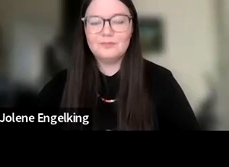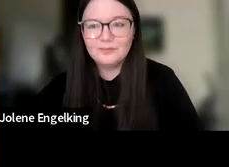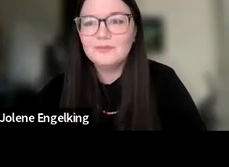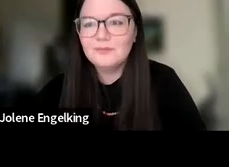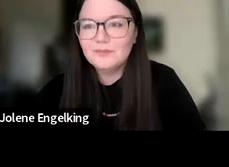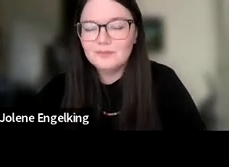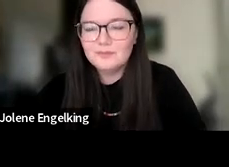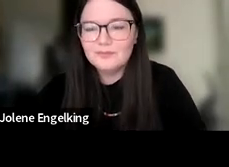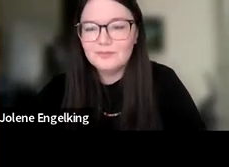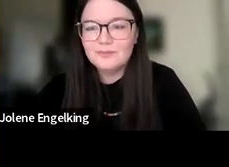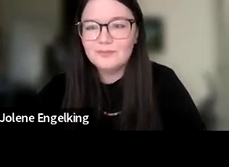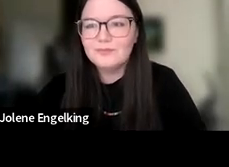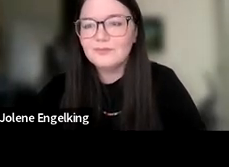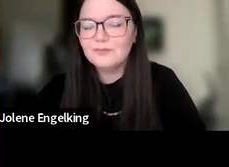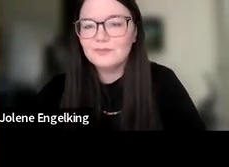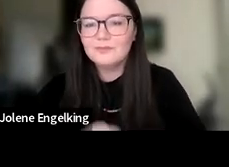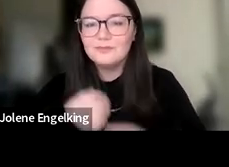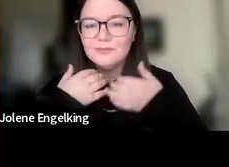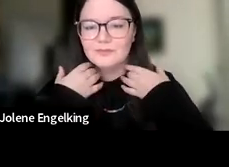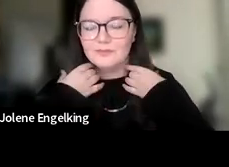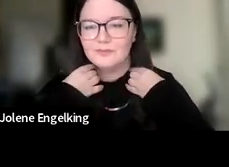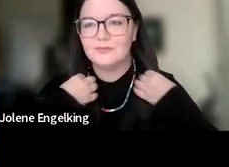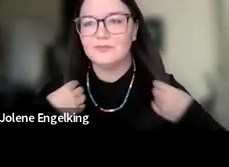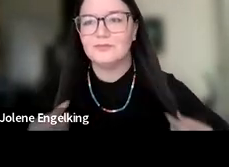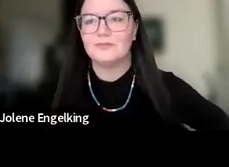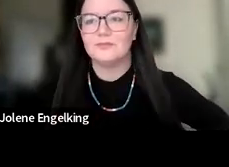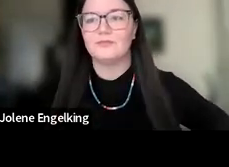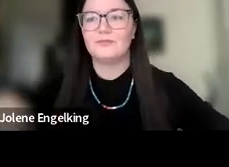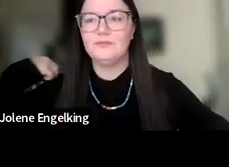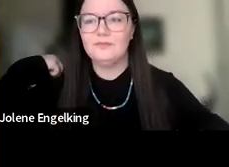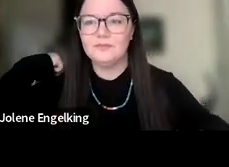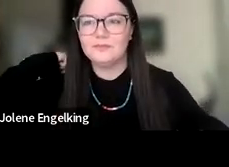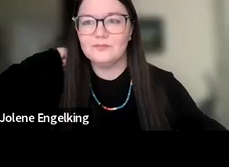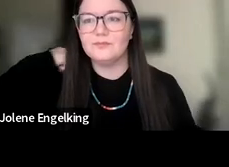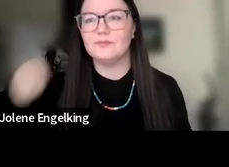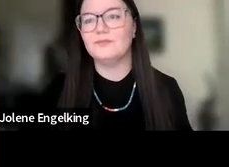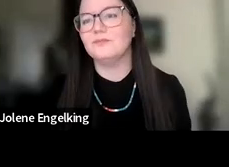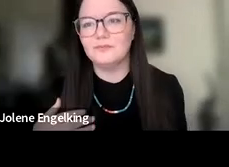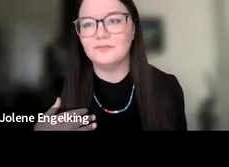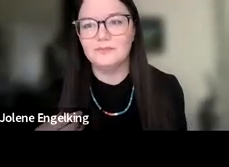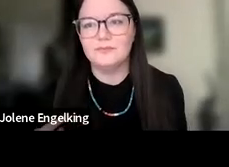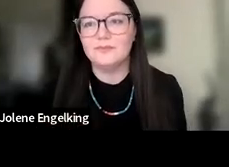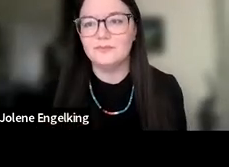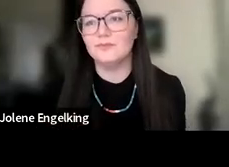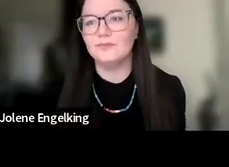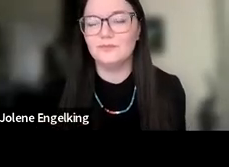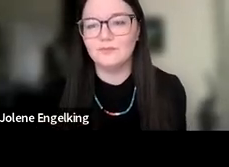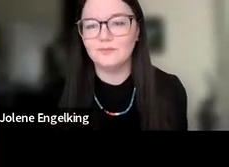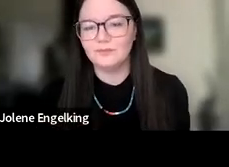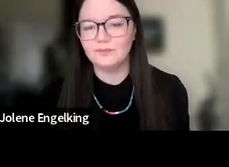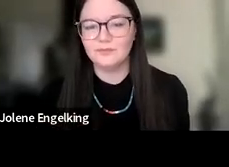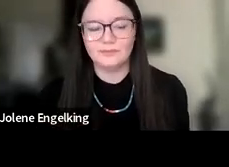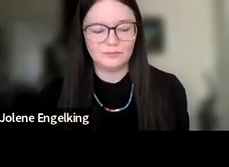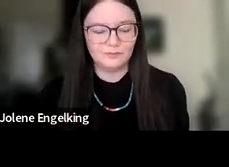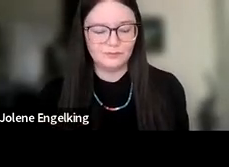from today, as well as partnering with the National Alliance to End Sexual Violence around training and technical assistance. These resources are